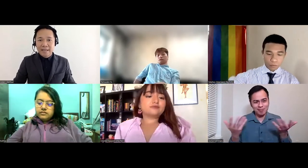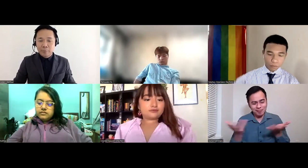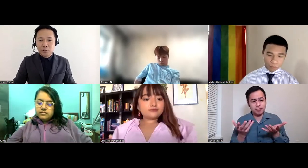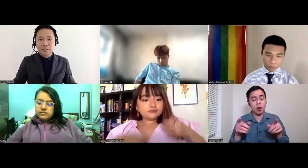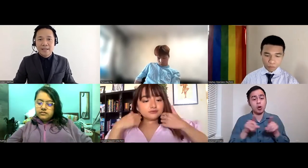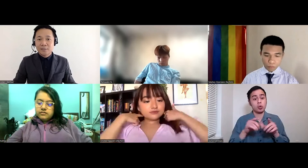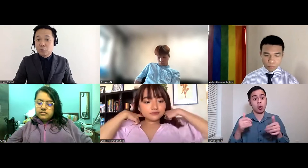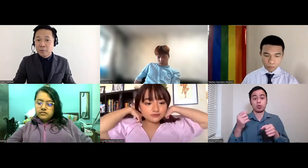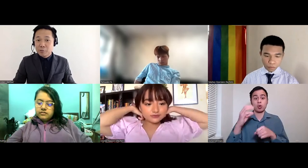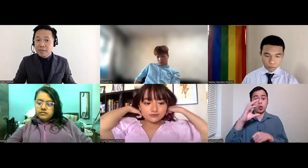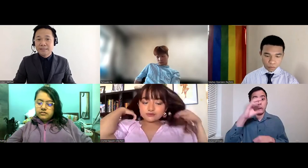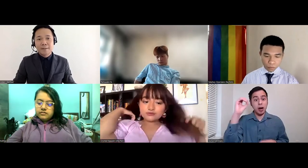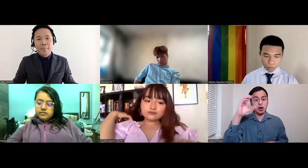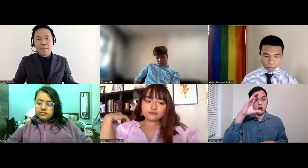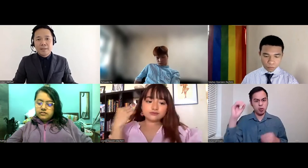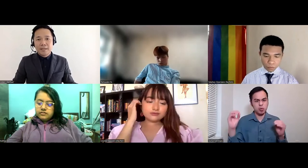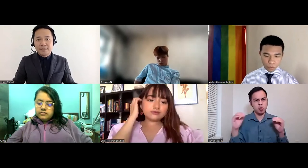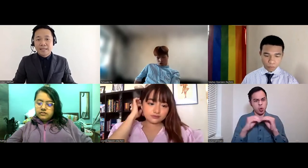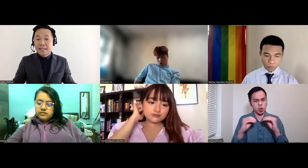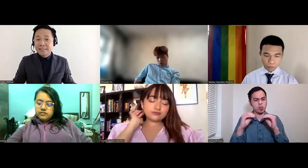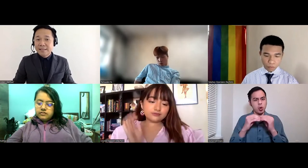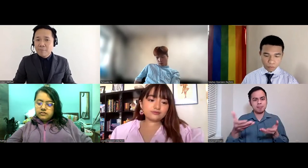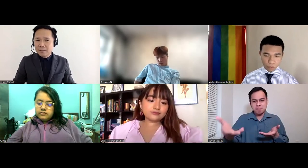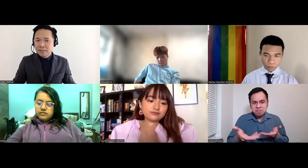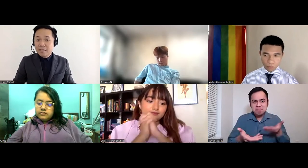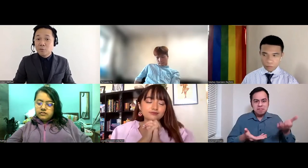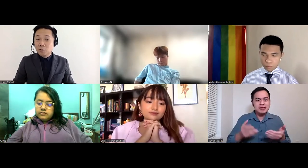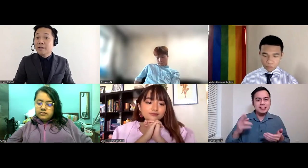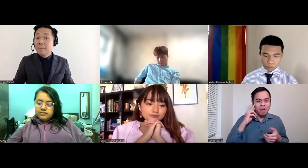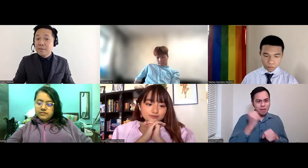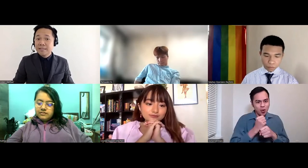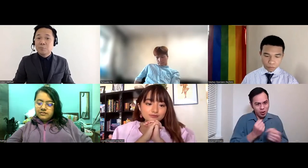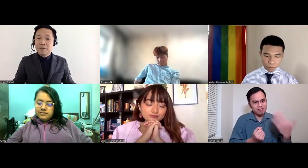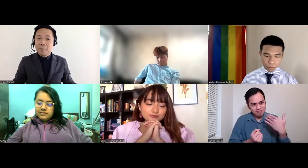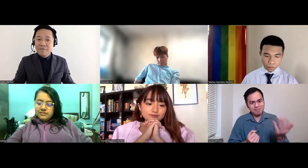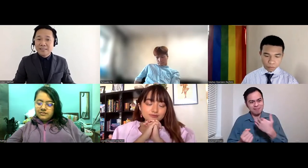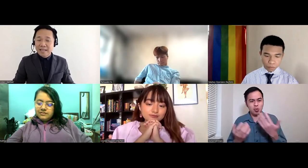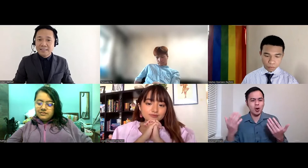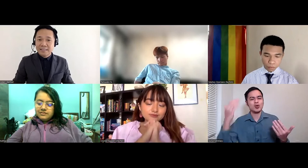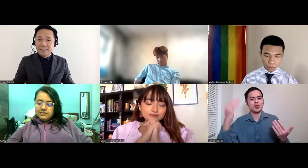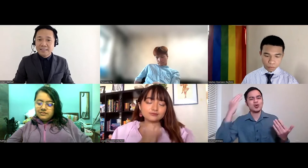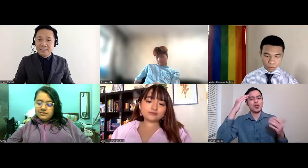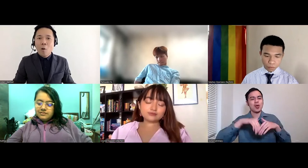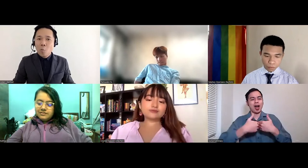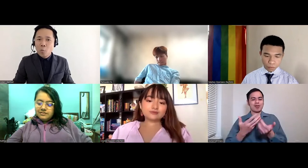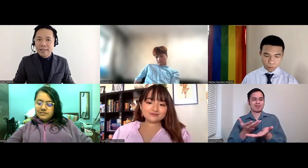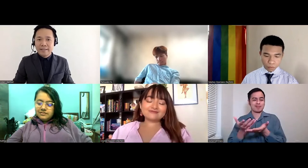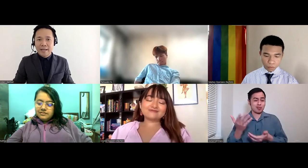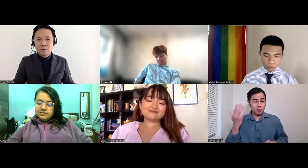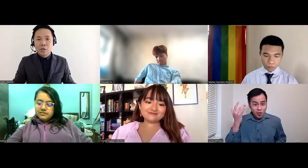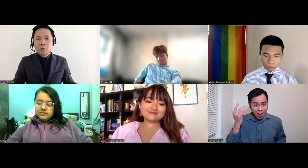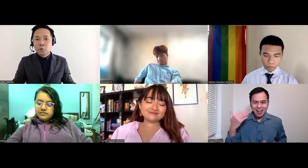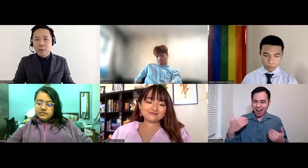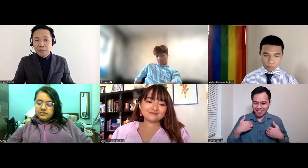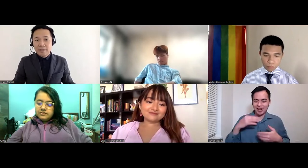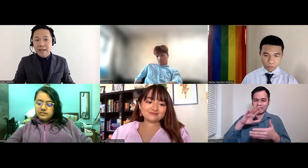sign language has also increased because I see government and also companies, private sectors are more willing